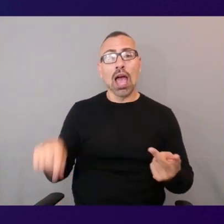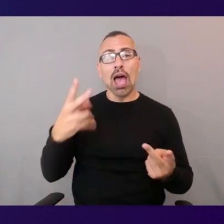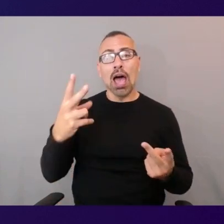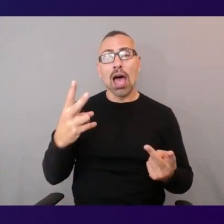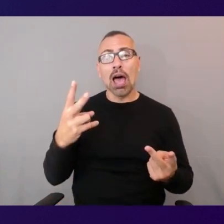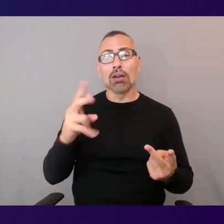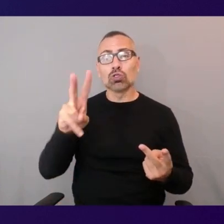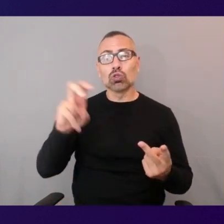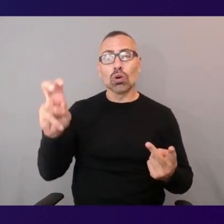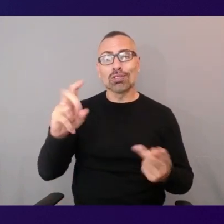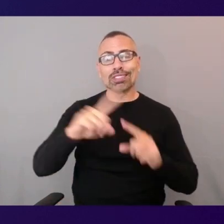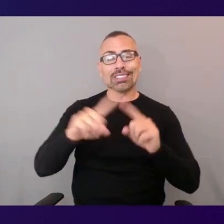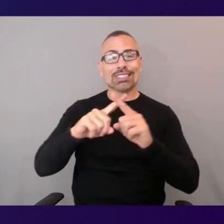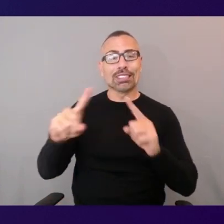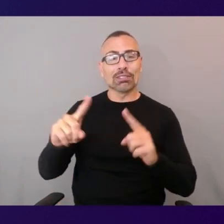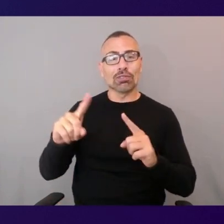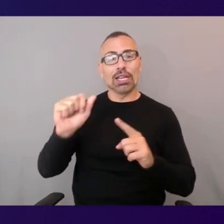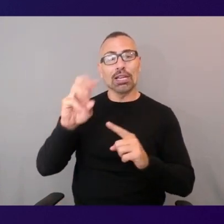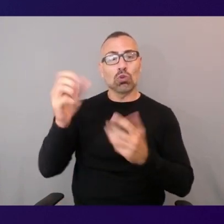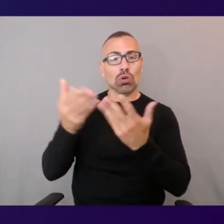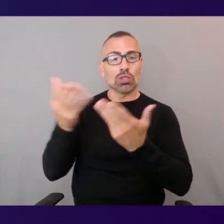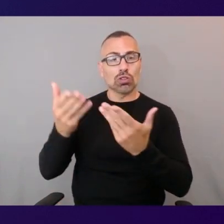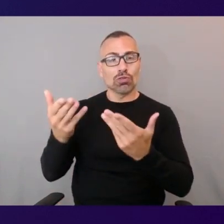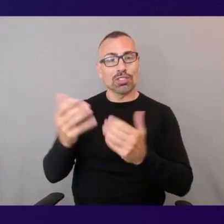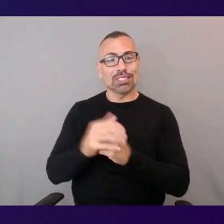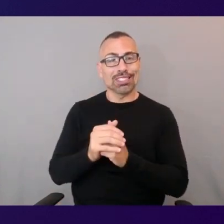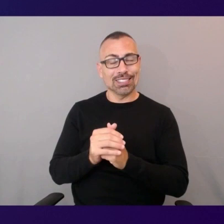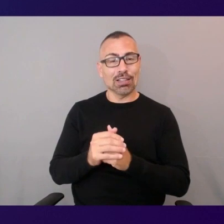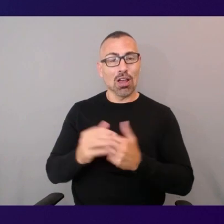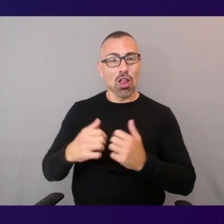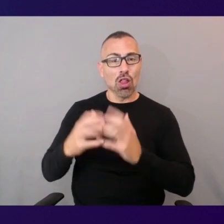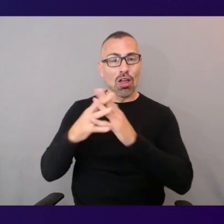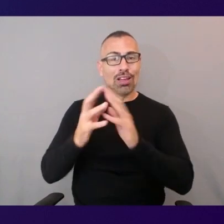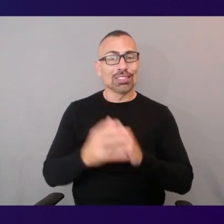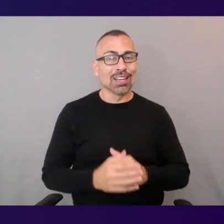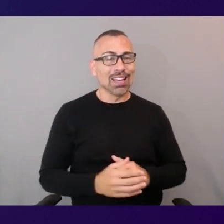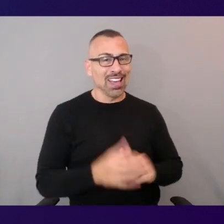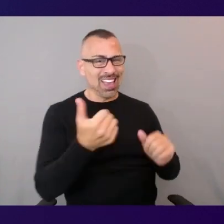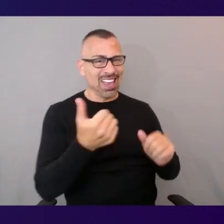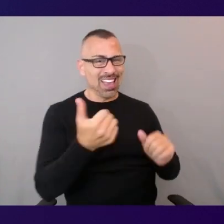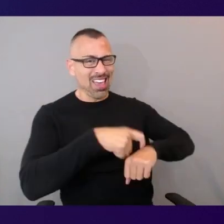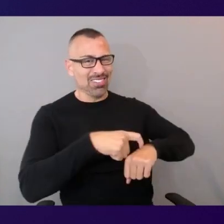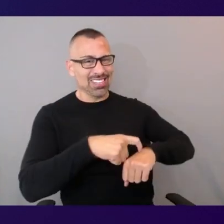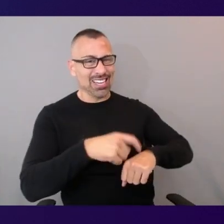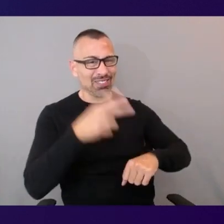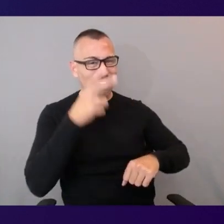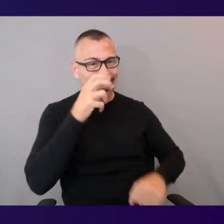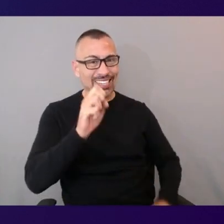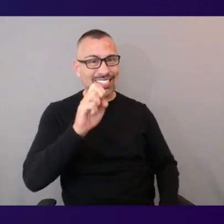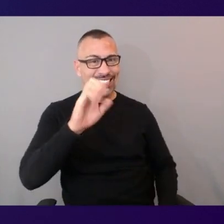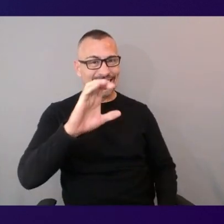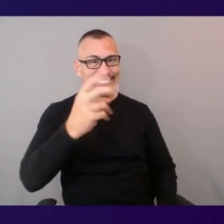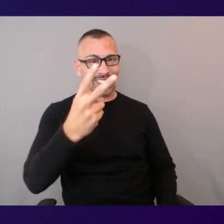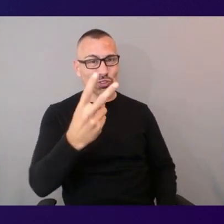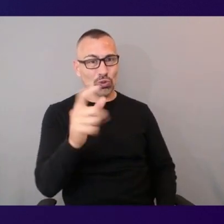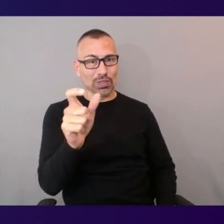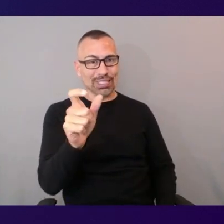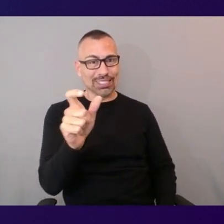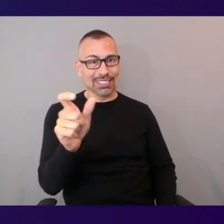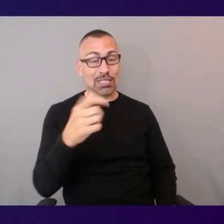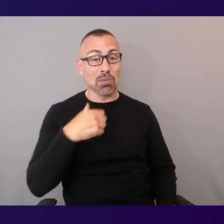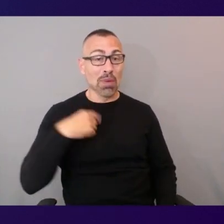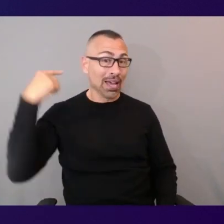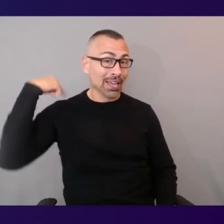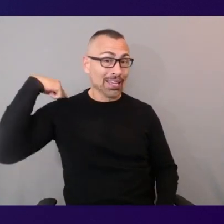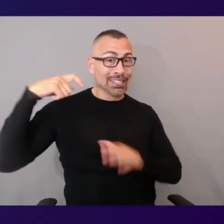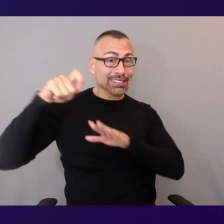EC2 instance comes out, like my back tattoo just gets bigger. I mean, I have all of them. I got to see that at some point. That's got to be chaotic. Yeah,